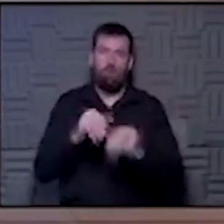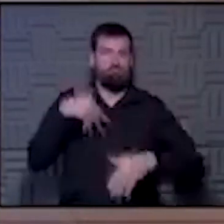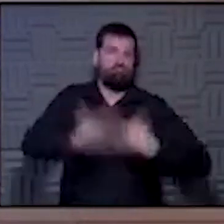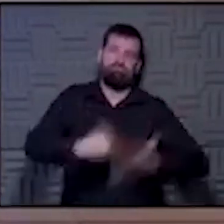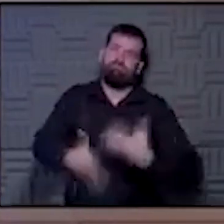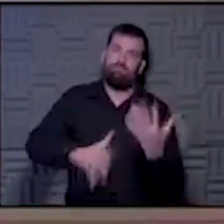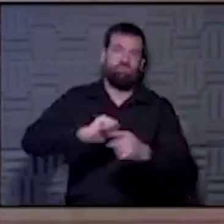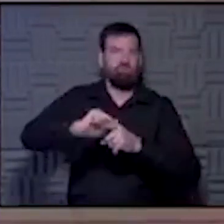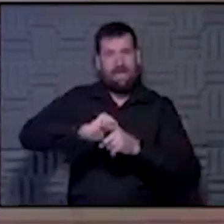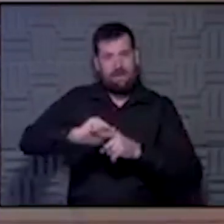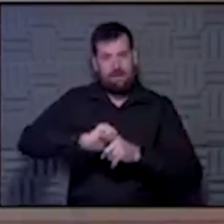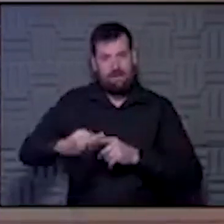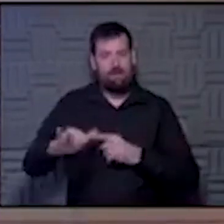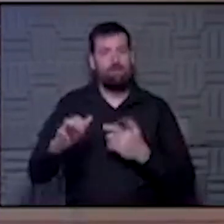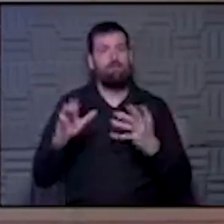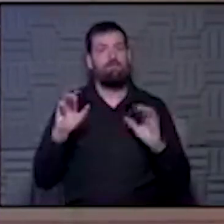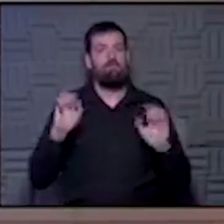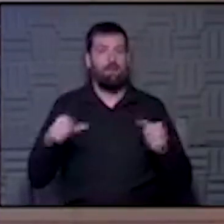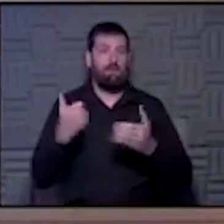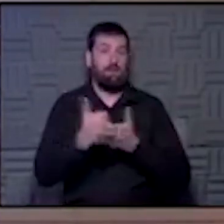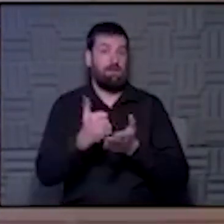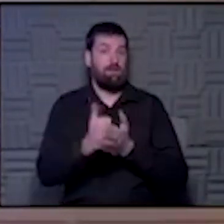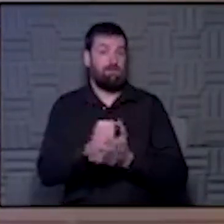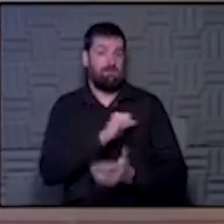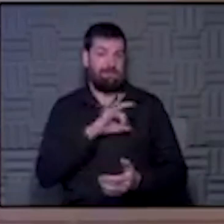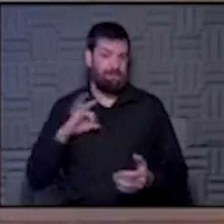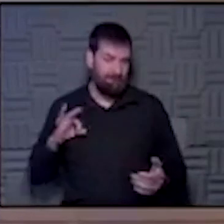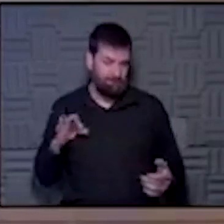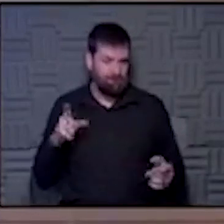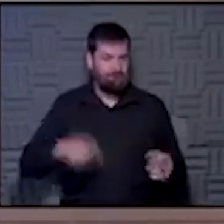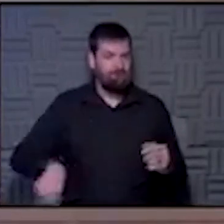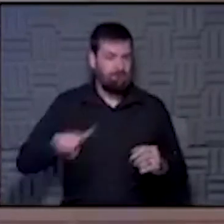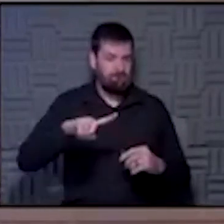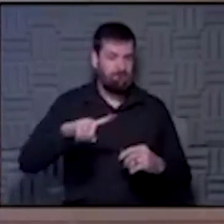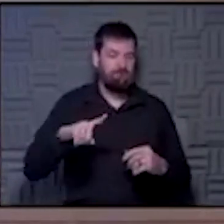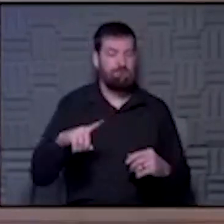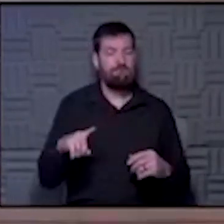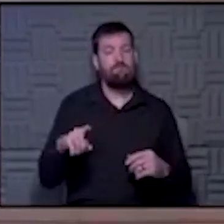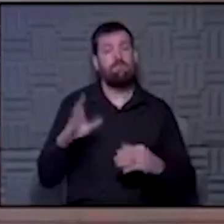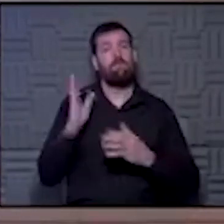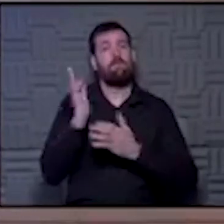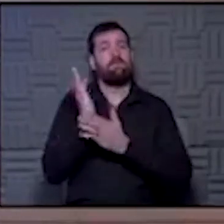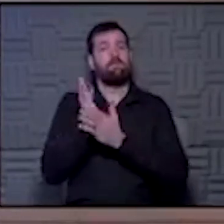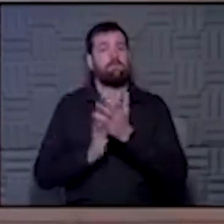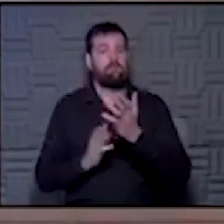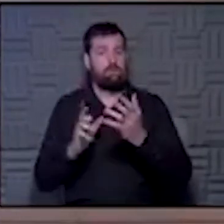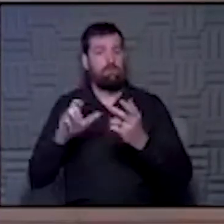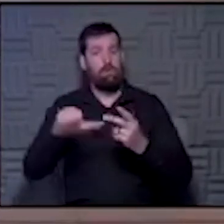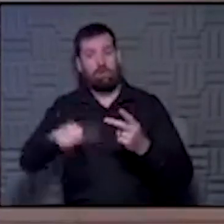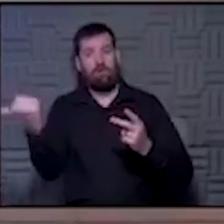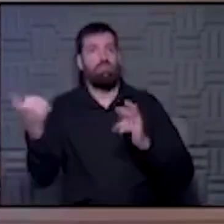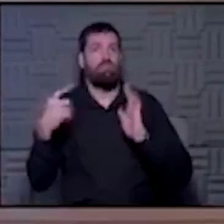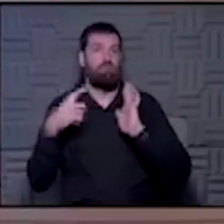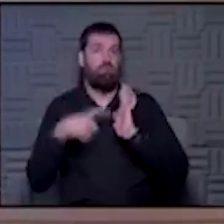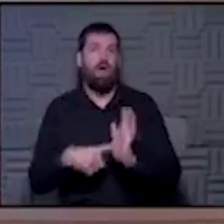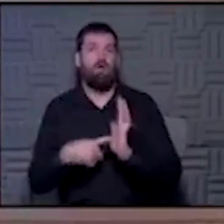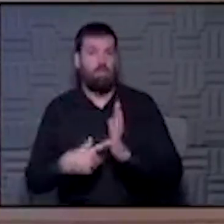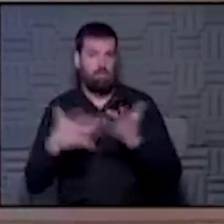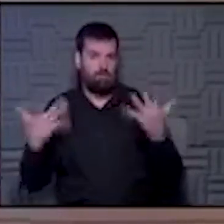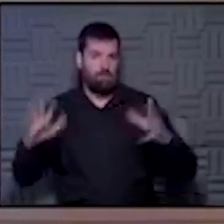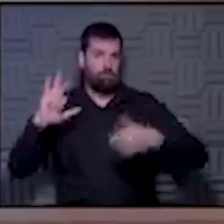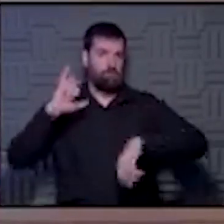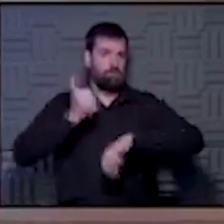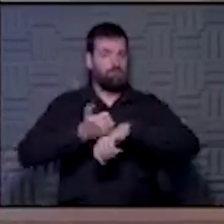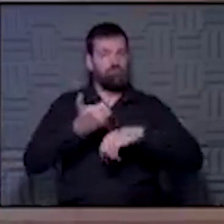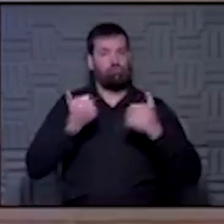help with staffing in these buildings. And there have been some alternative staffing models that have been set up to try